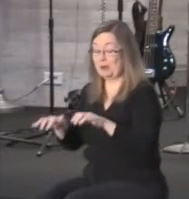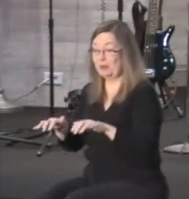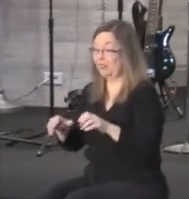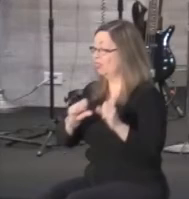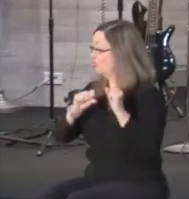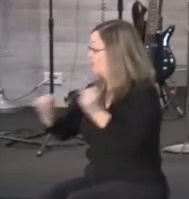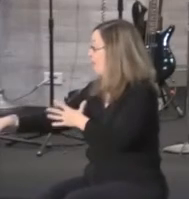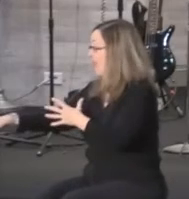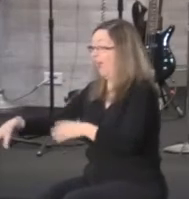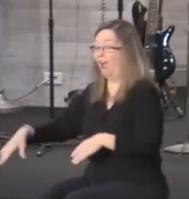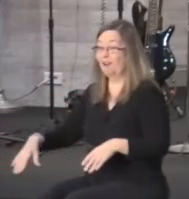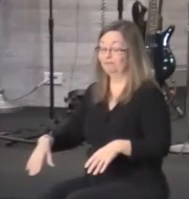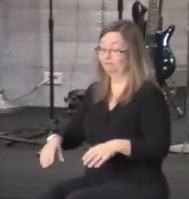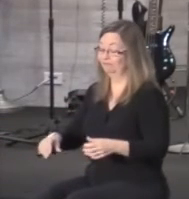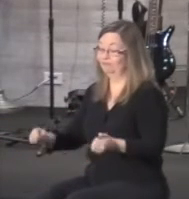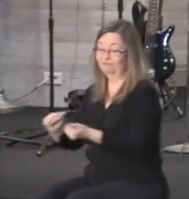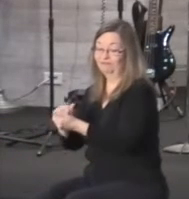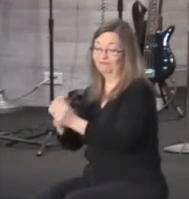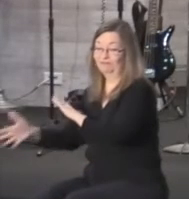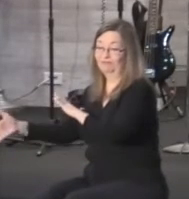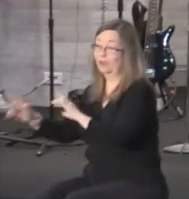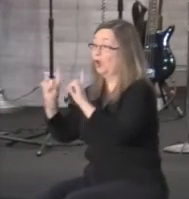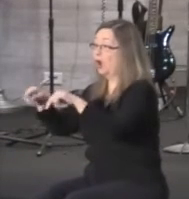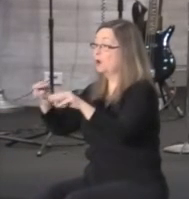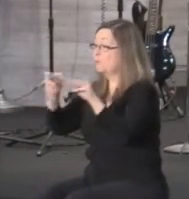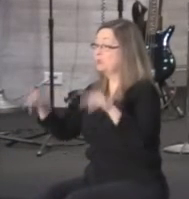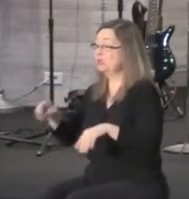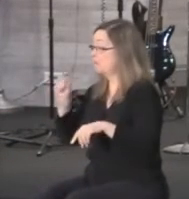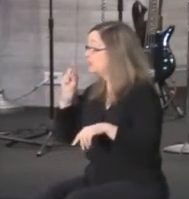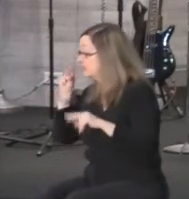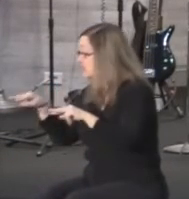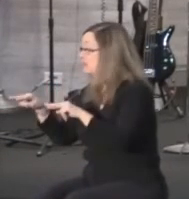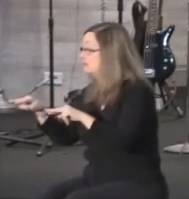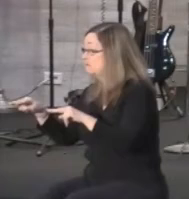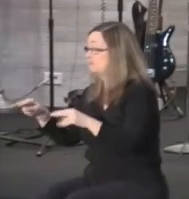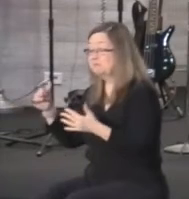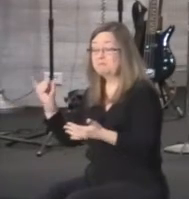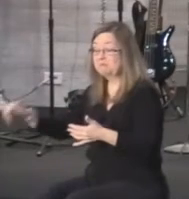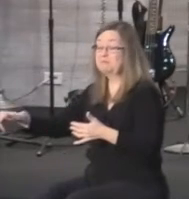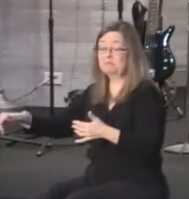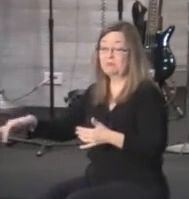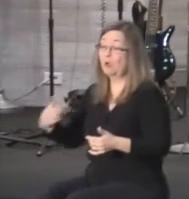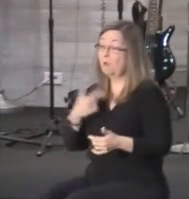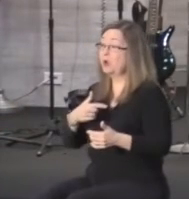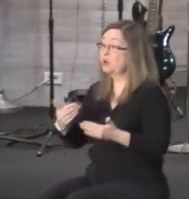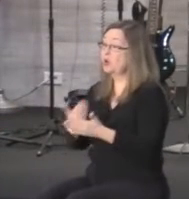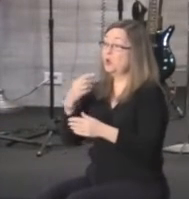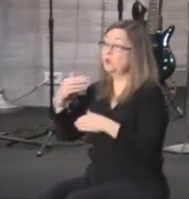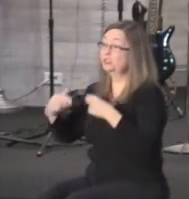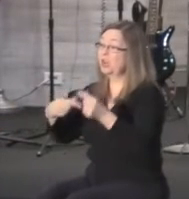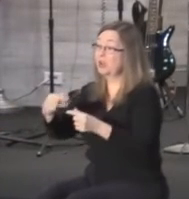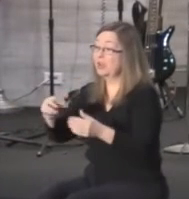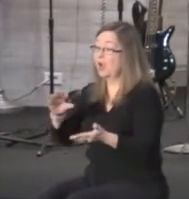Throw them out, crash them, go to a museum, look at them, whatever you want to do, that's where they are. But we're a different generation. We're the copy and